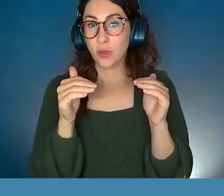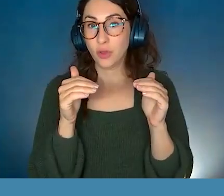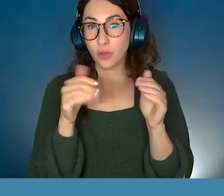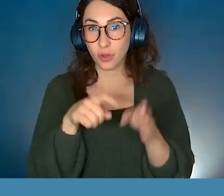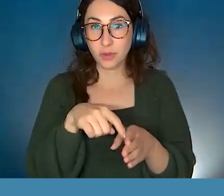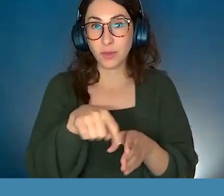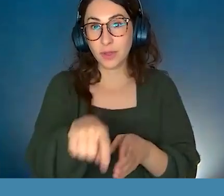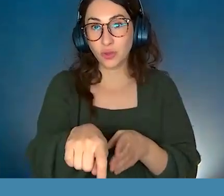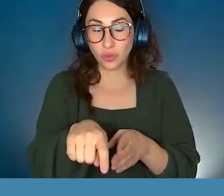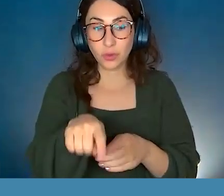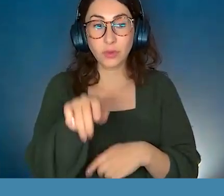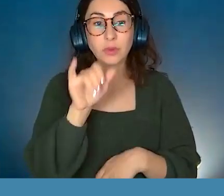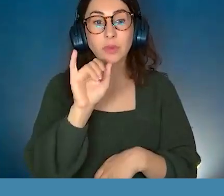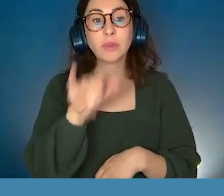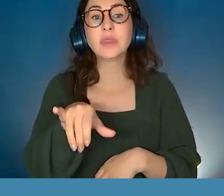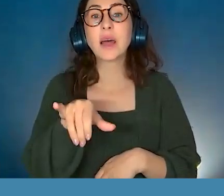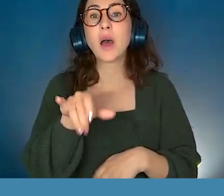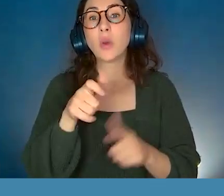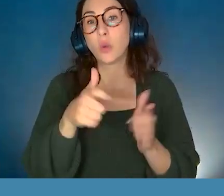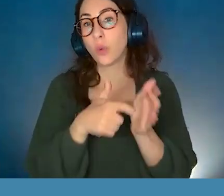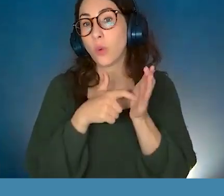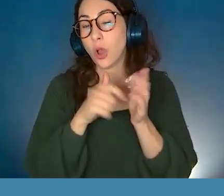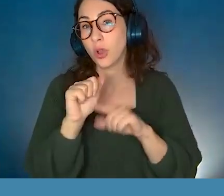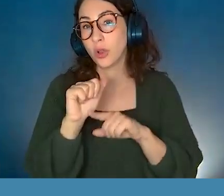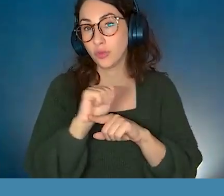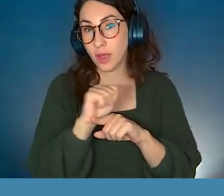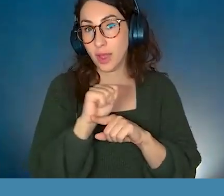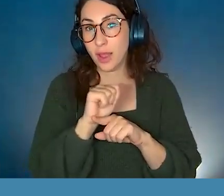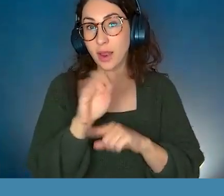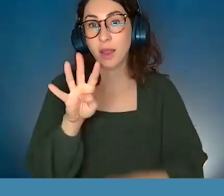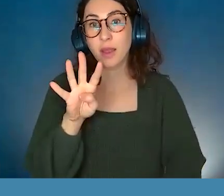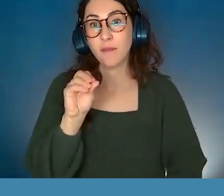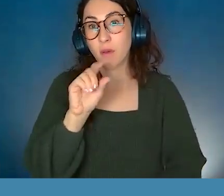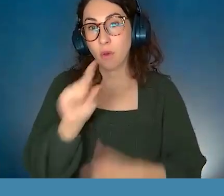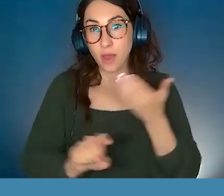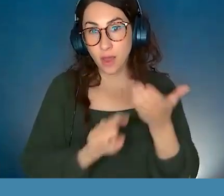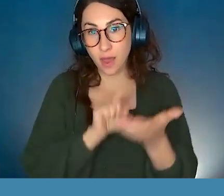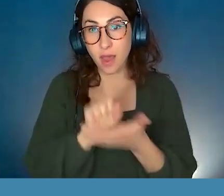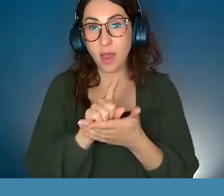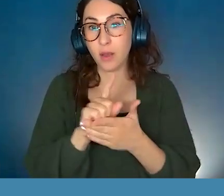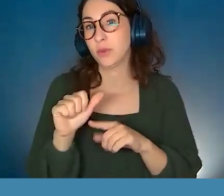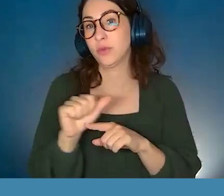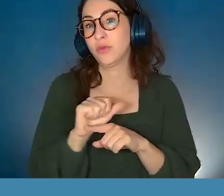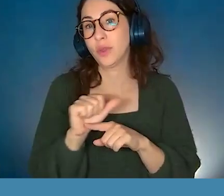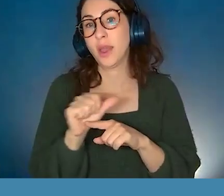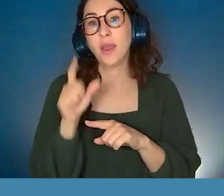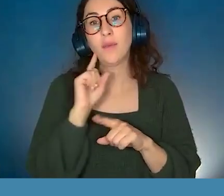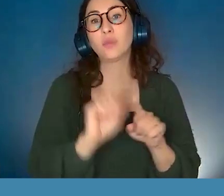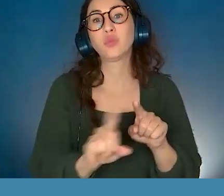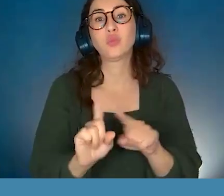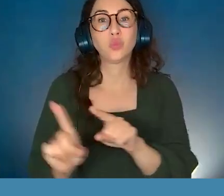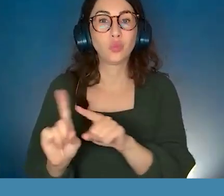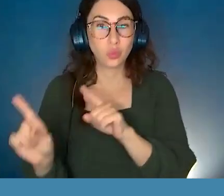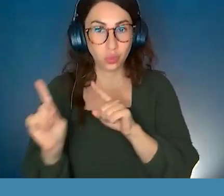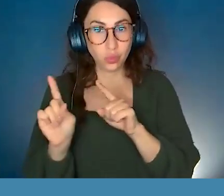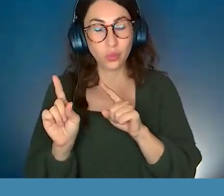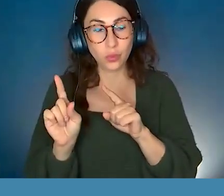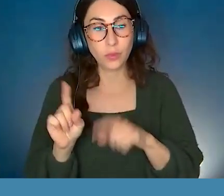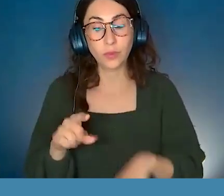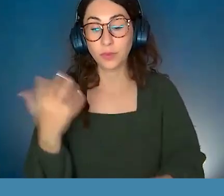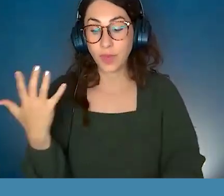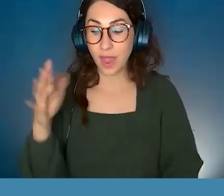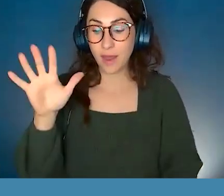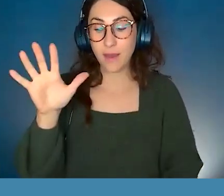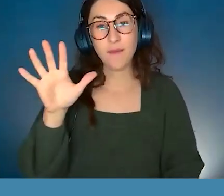undergone special training, which includes 40 hours of approved training in various different topics, and also